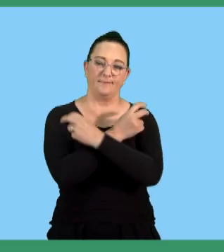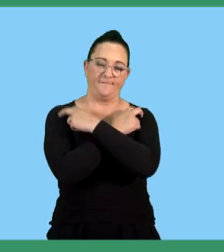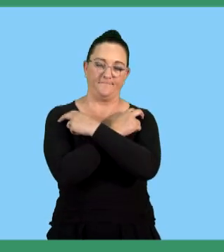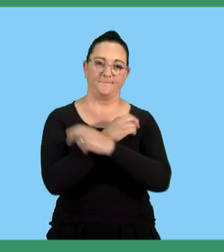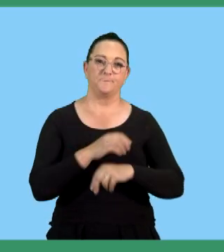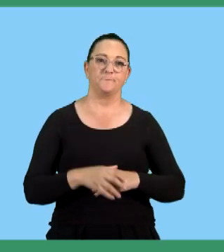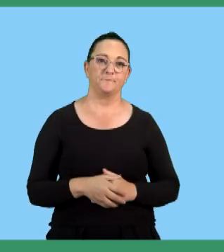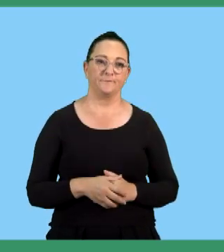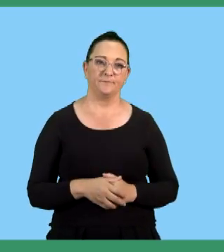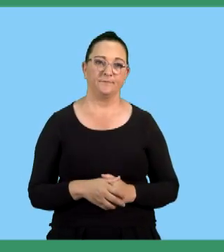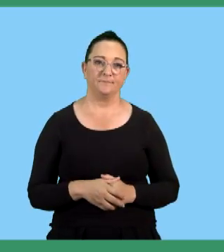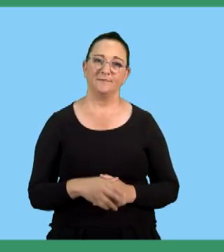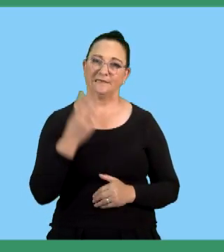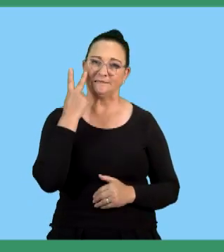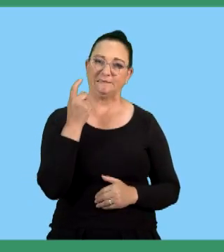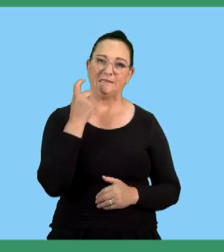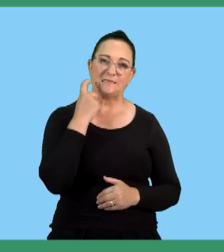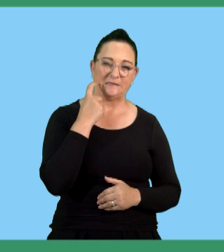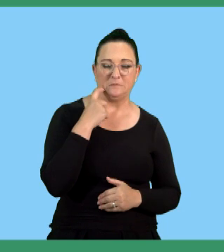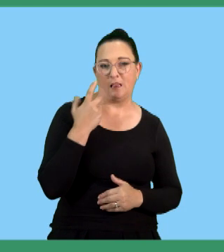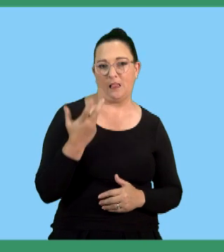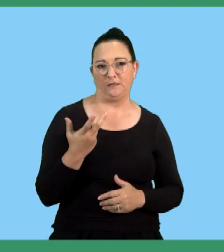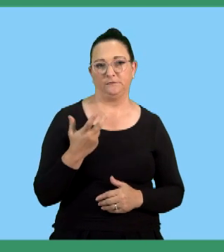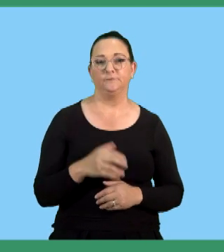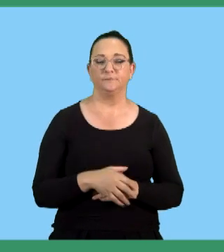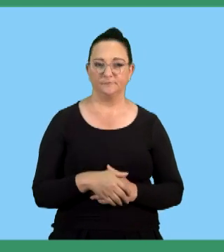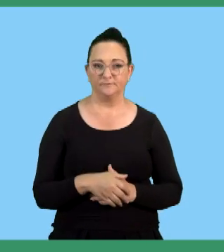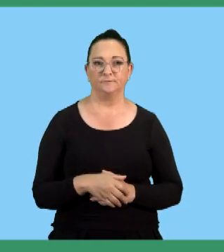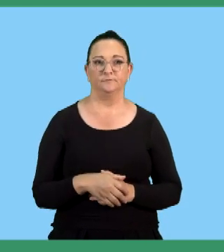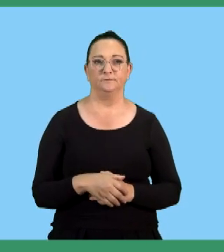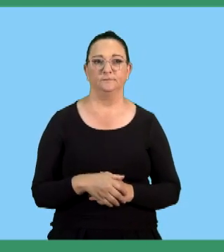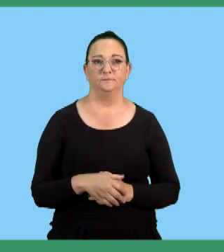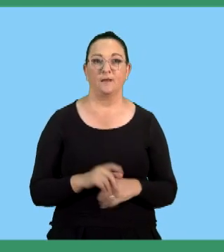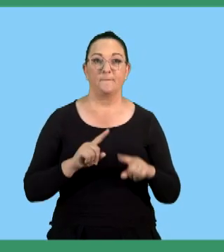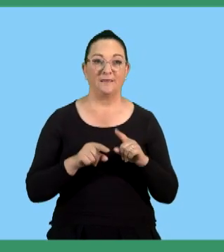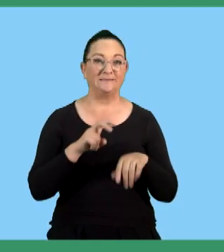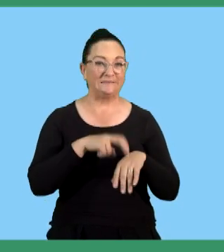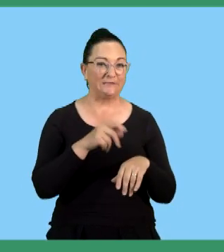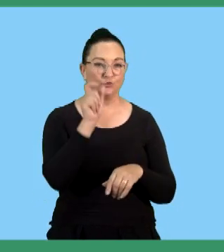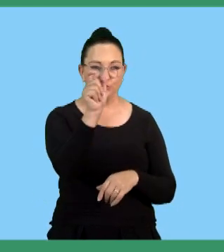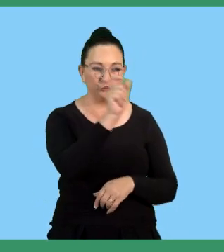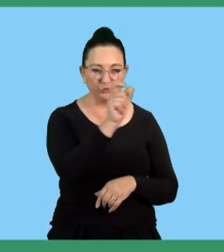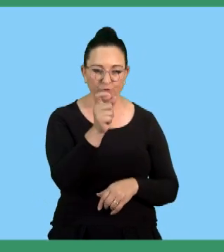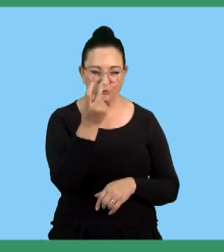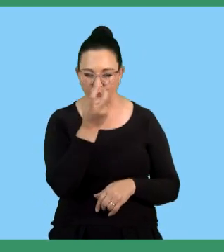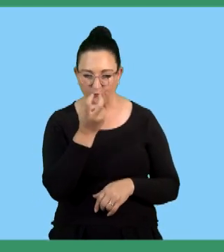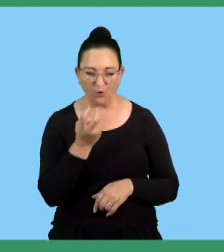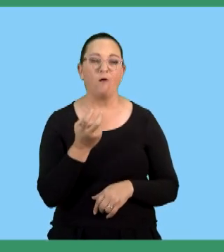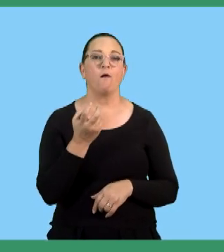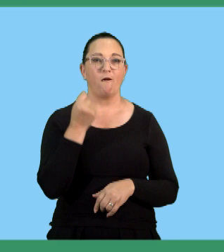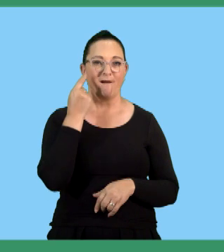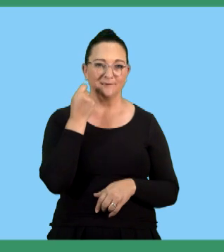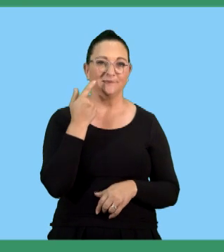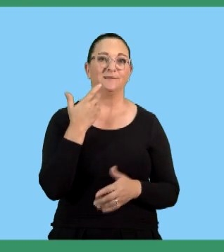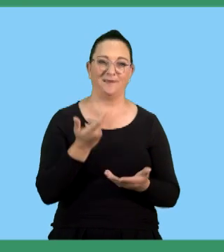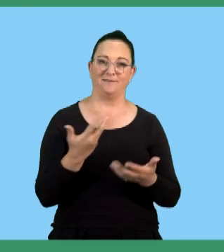leave. So can you see how simple this is? Very, very, very, very simple. So you just need to identify the keywords and understand, put that in